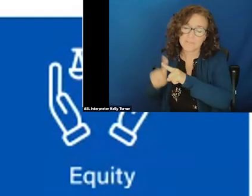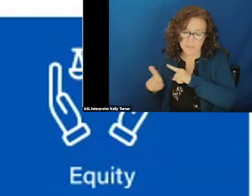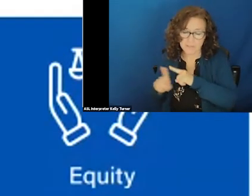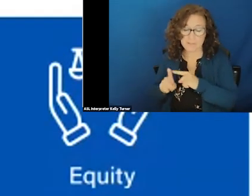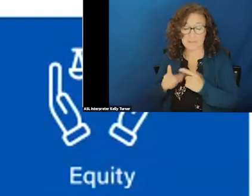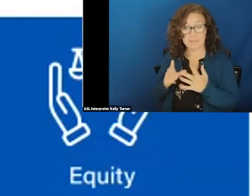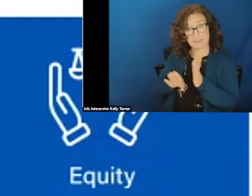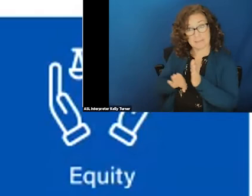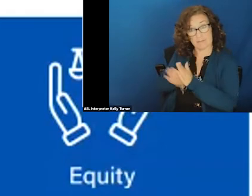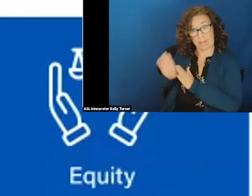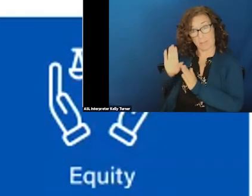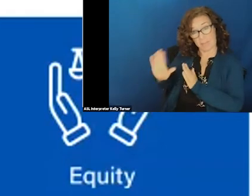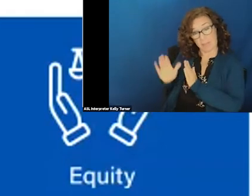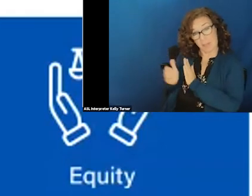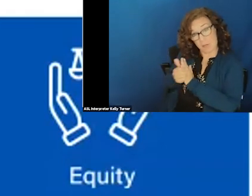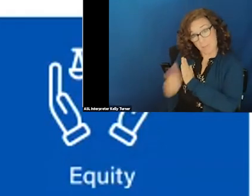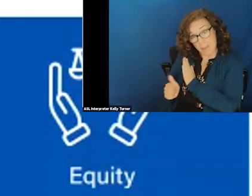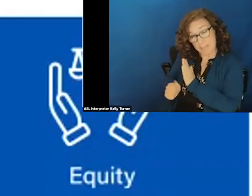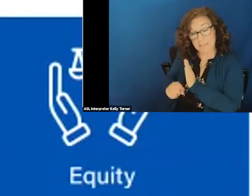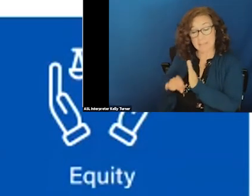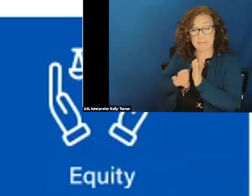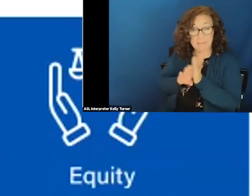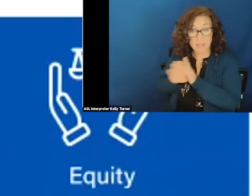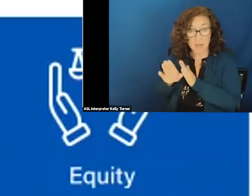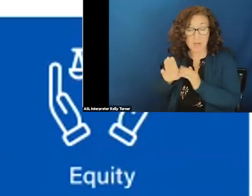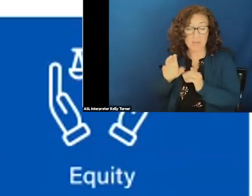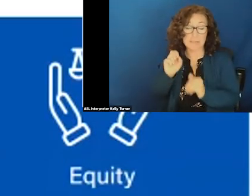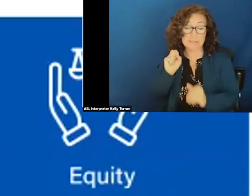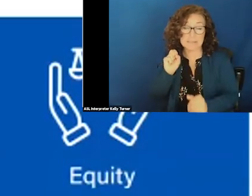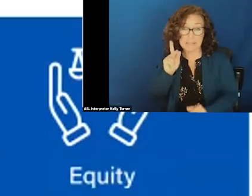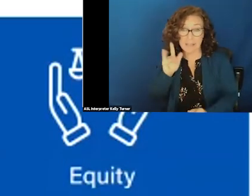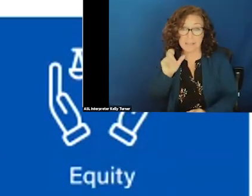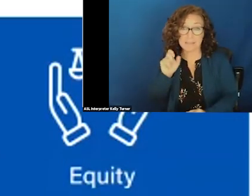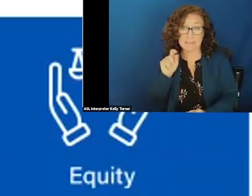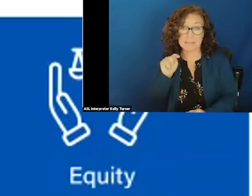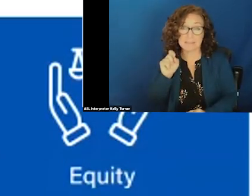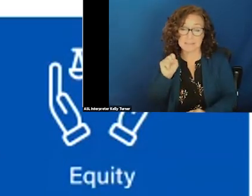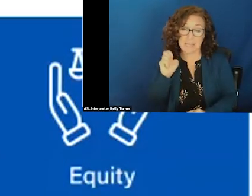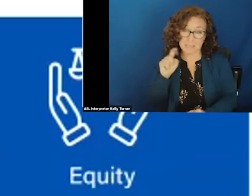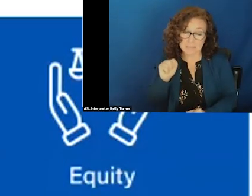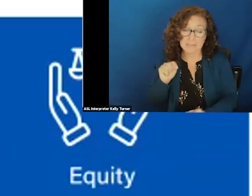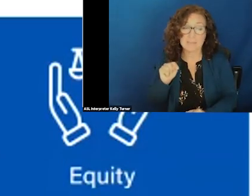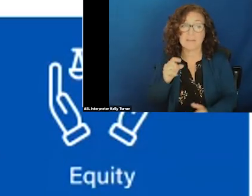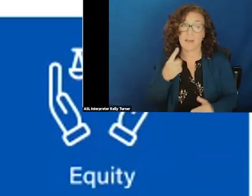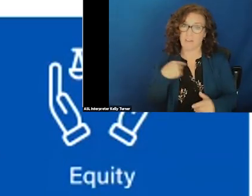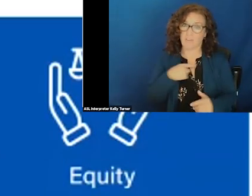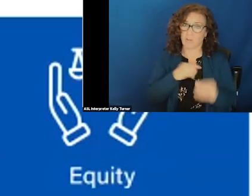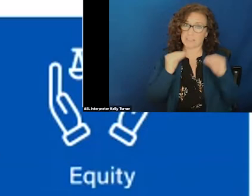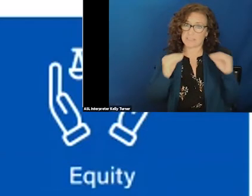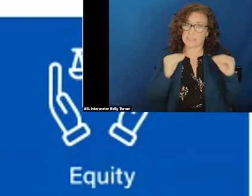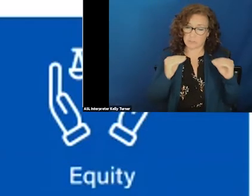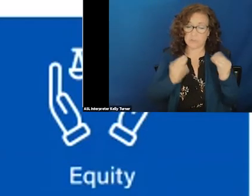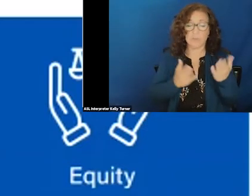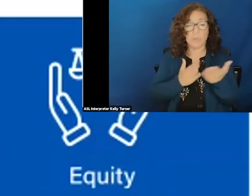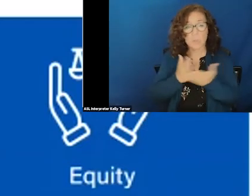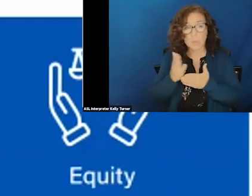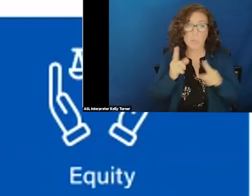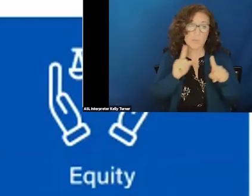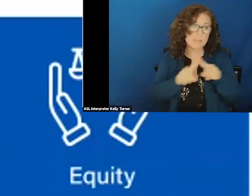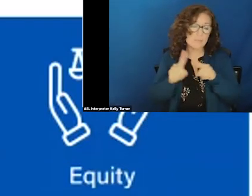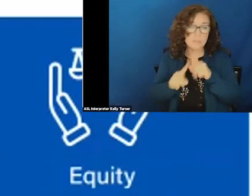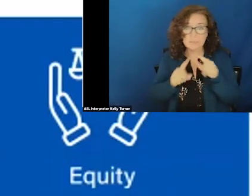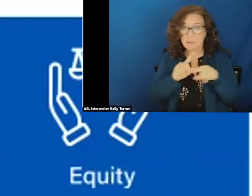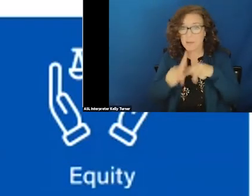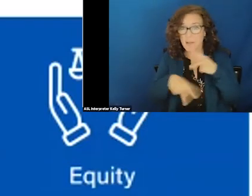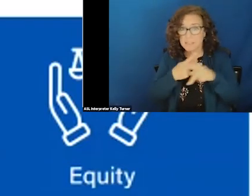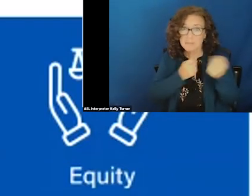work like multi-tiered systems of support, work on equity issues, work on language and literacy, which we've brought to you